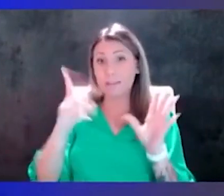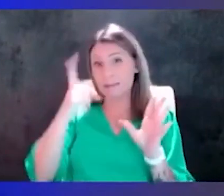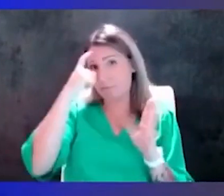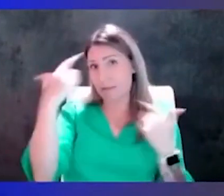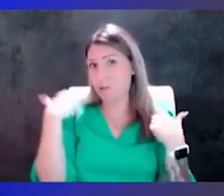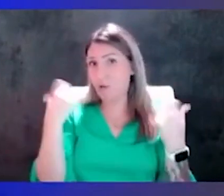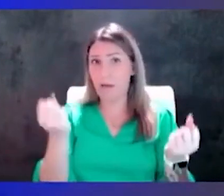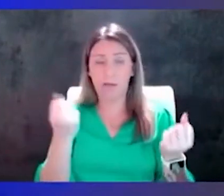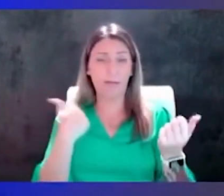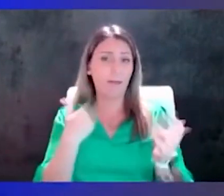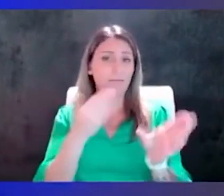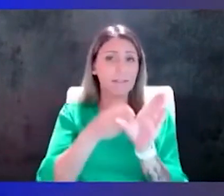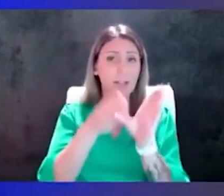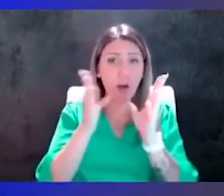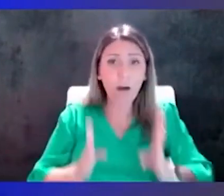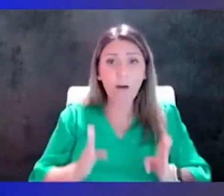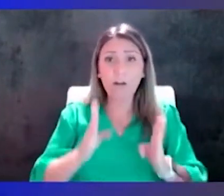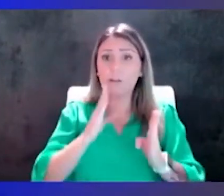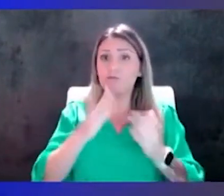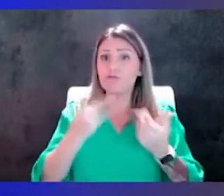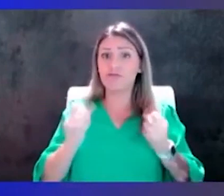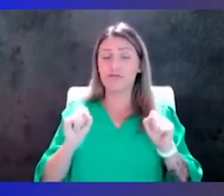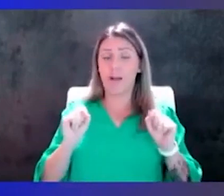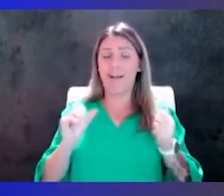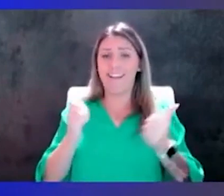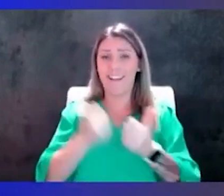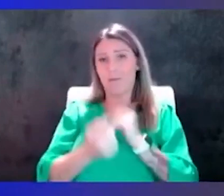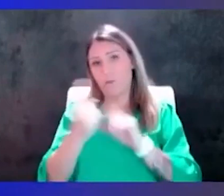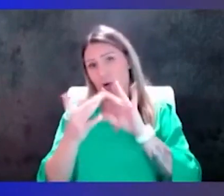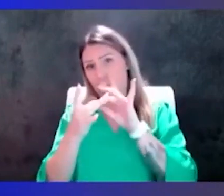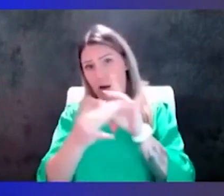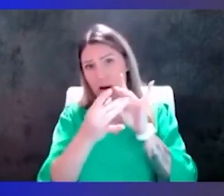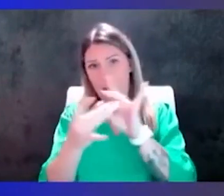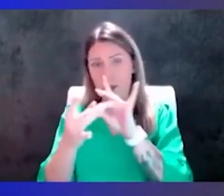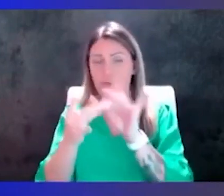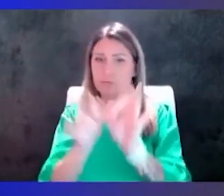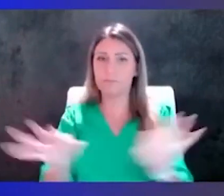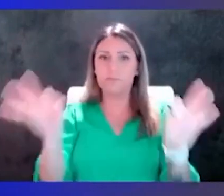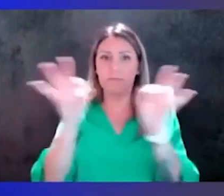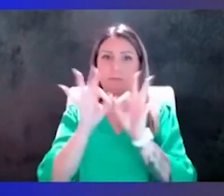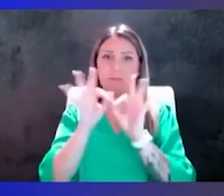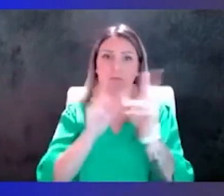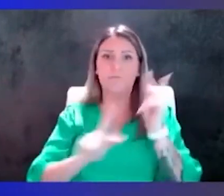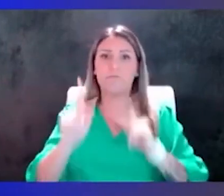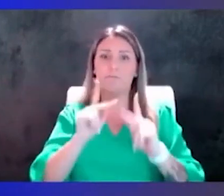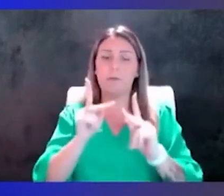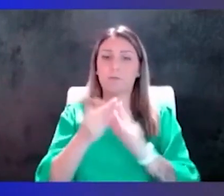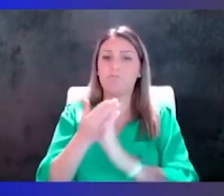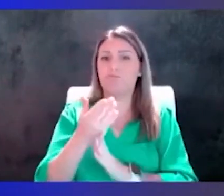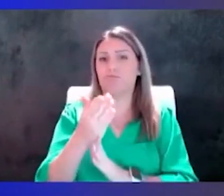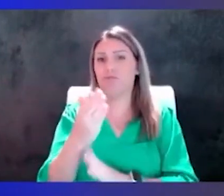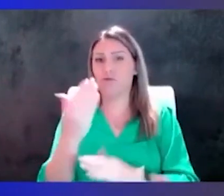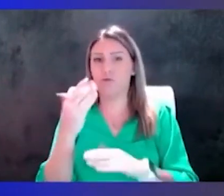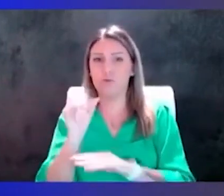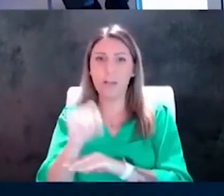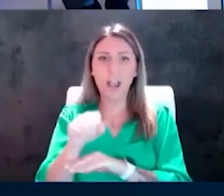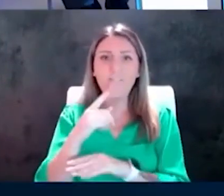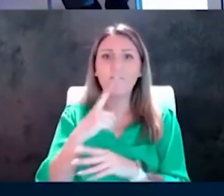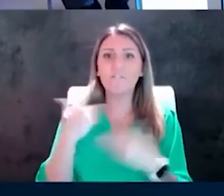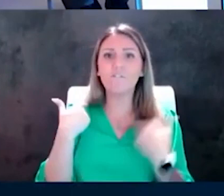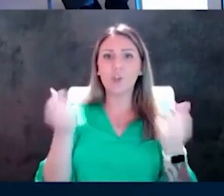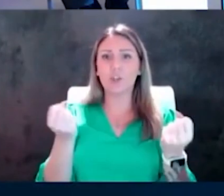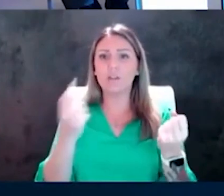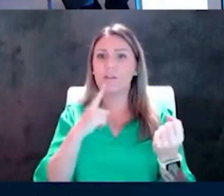on our team here that we try to get everybody connected to. So it's absolutely critical as people get through this recovery. Yeah, if you need some more help with that, I hear that John Lithgow